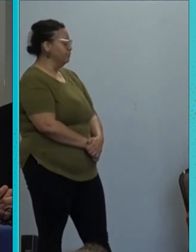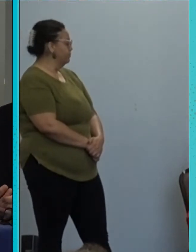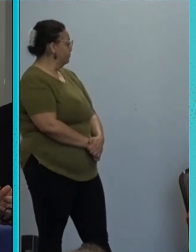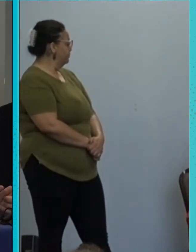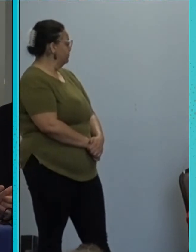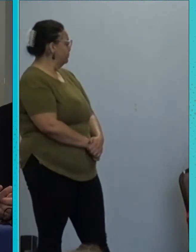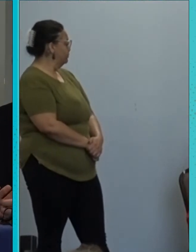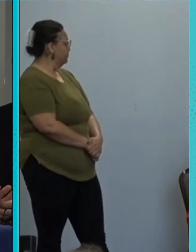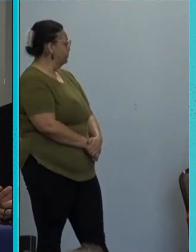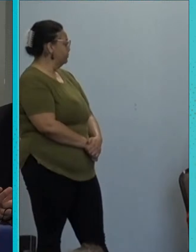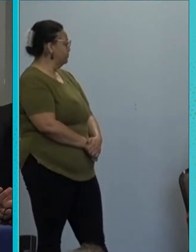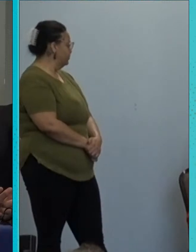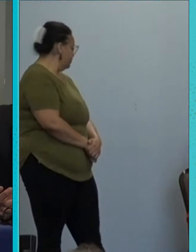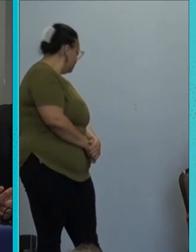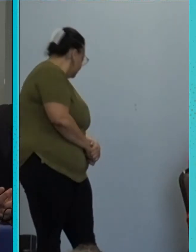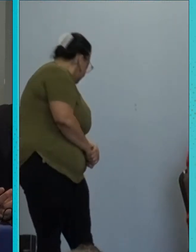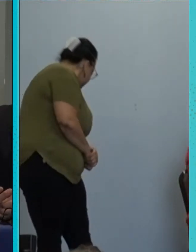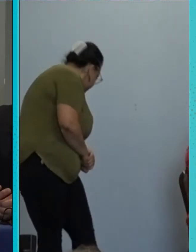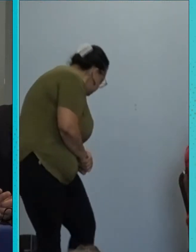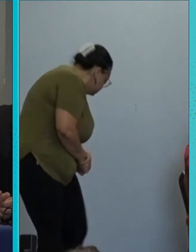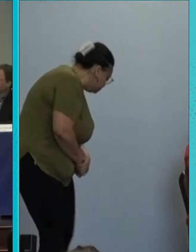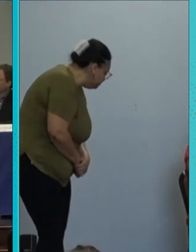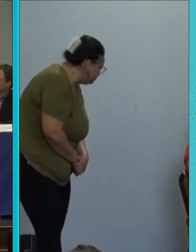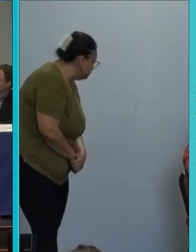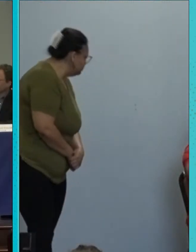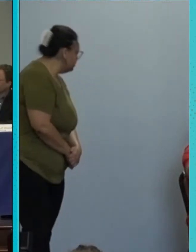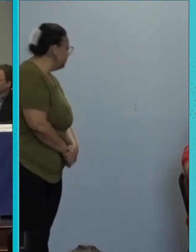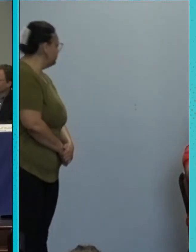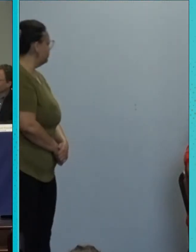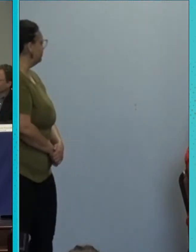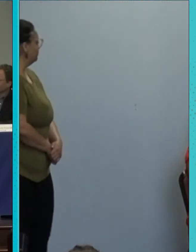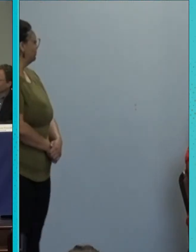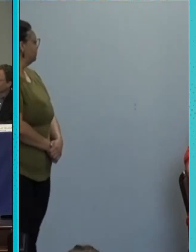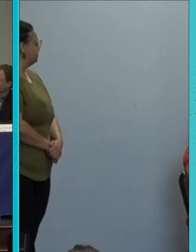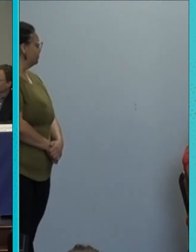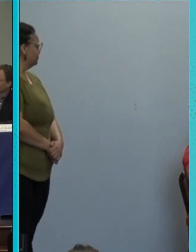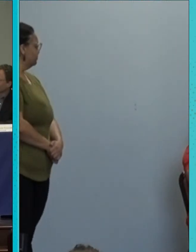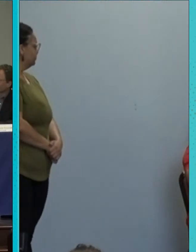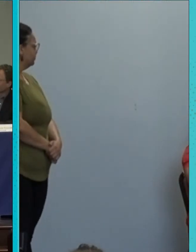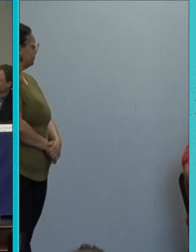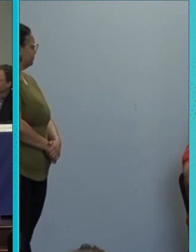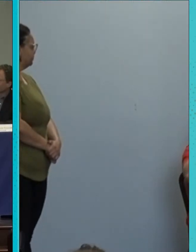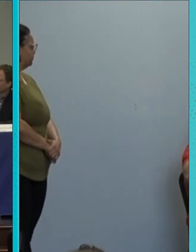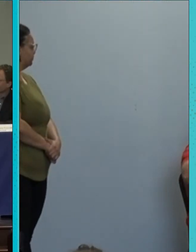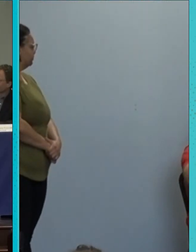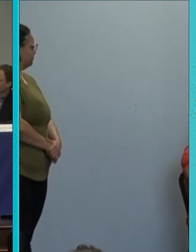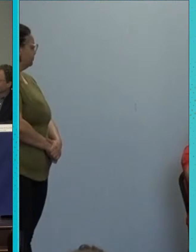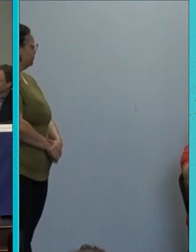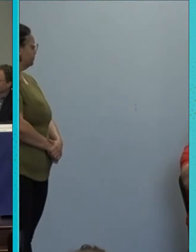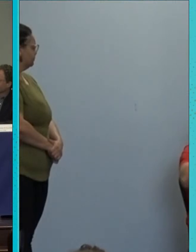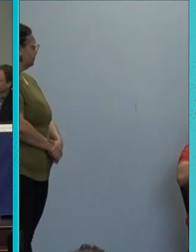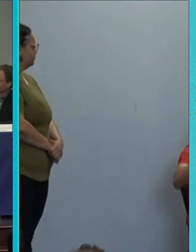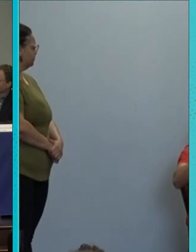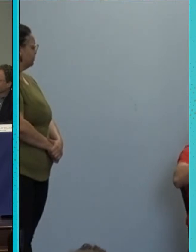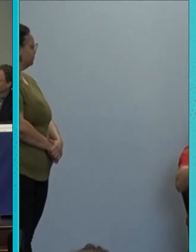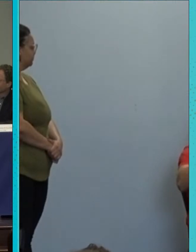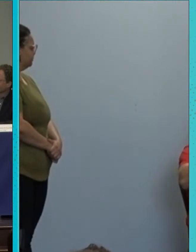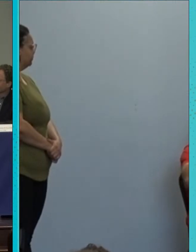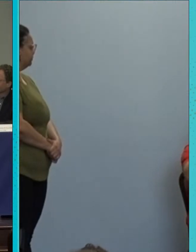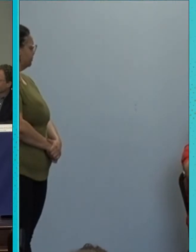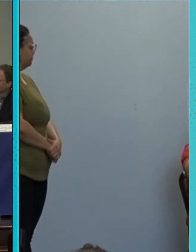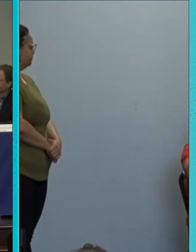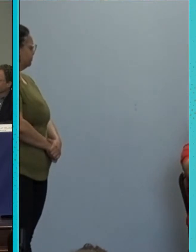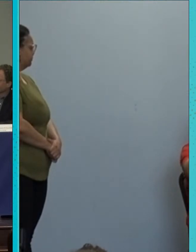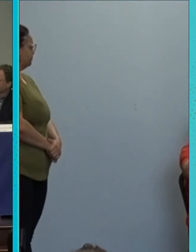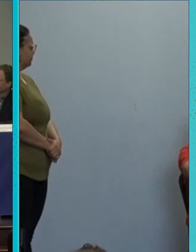Yeah, Galvin here to add on to that. Yeah, I'd say for 9 years we'd had a different